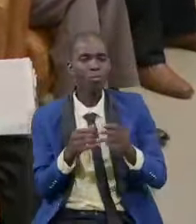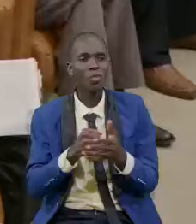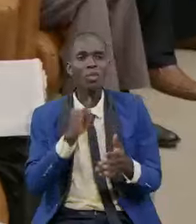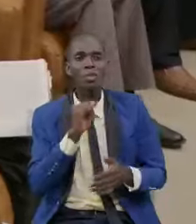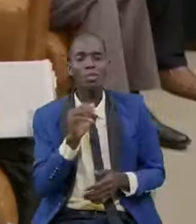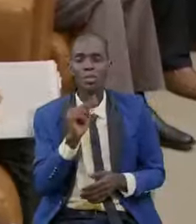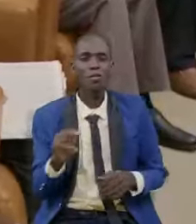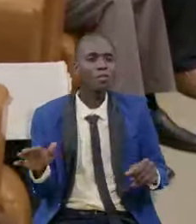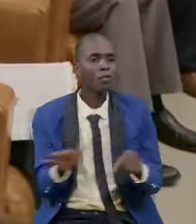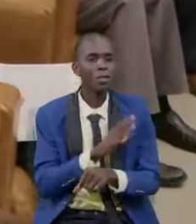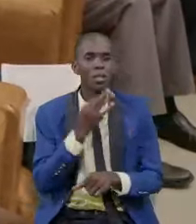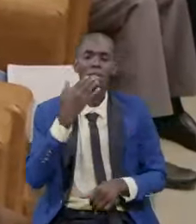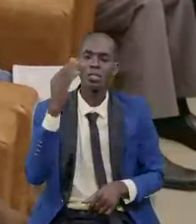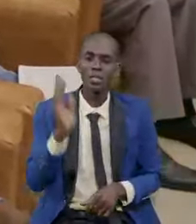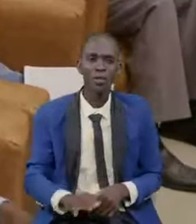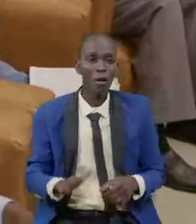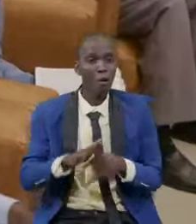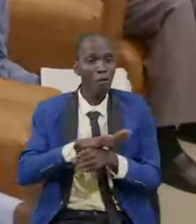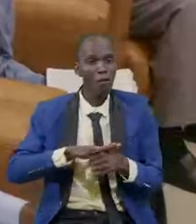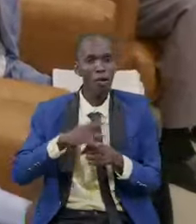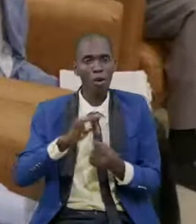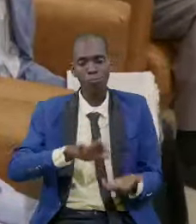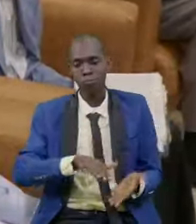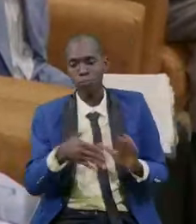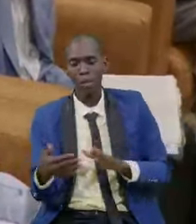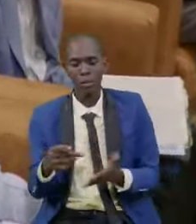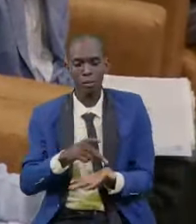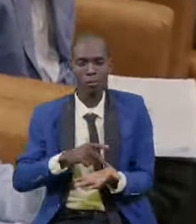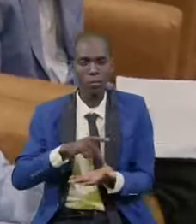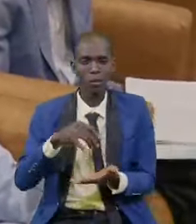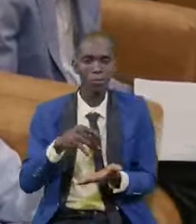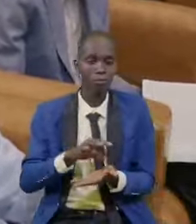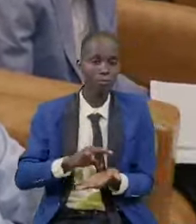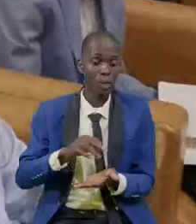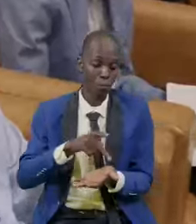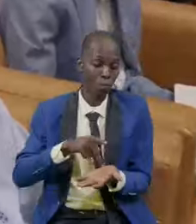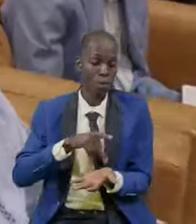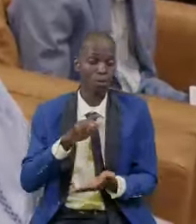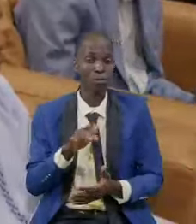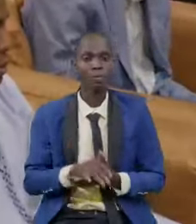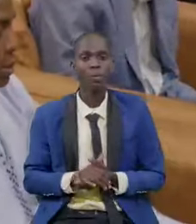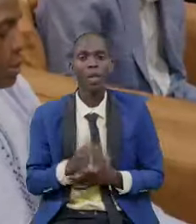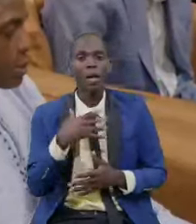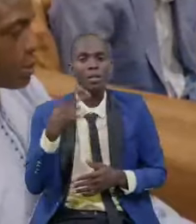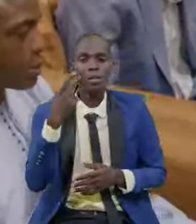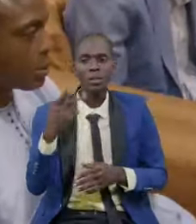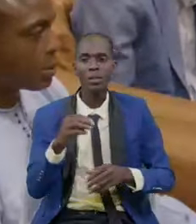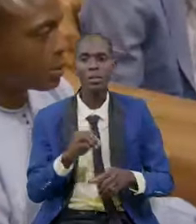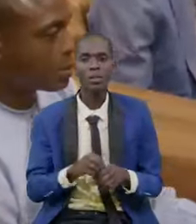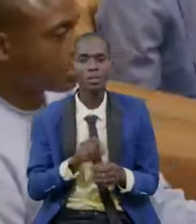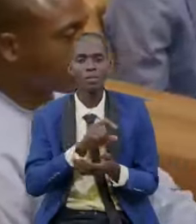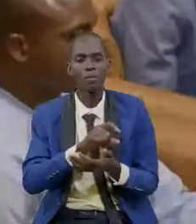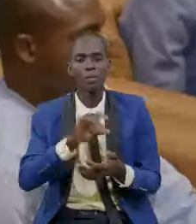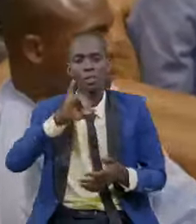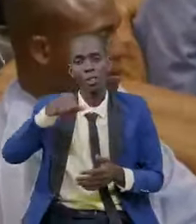full of deadly poison. Look at chapter 4. In chapter 4, he tells us in verse